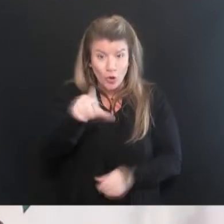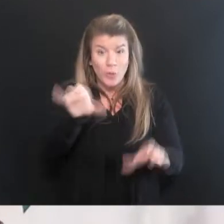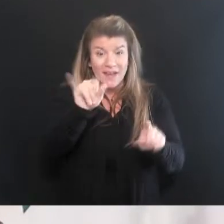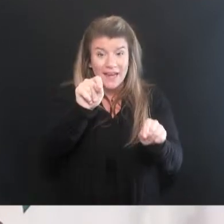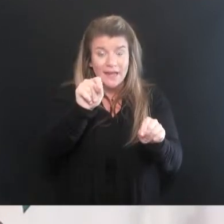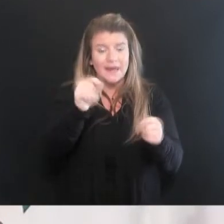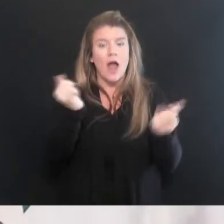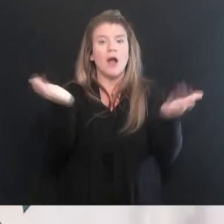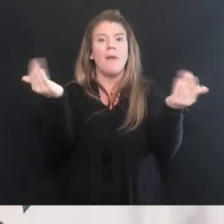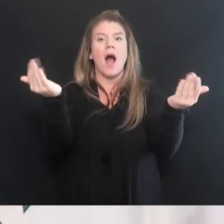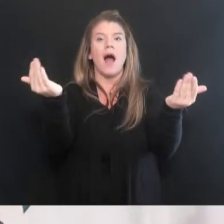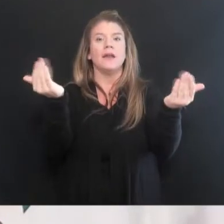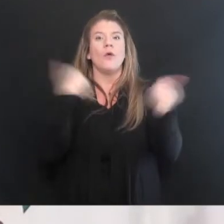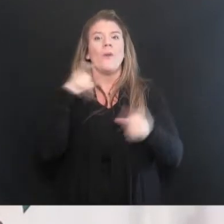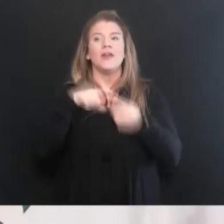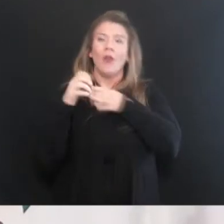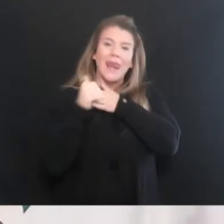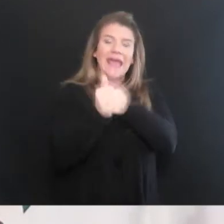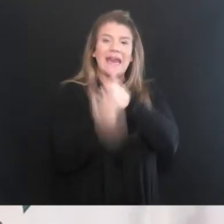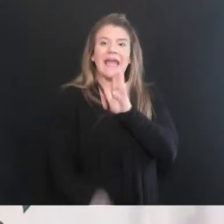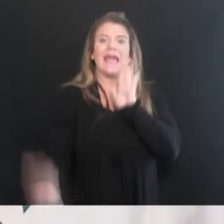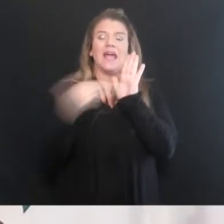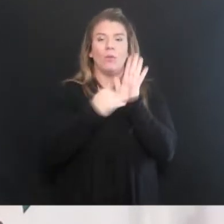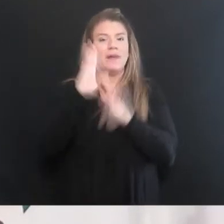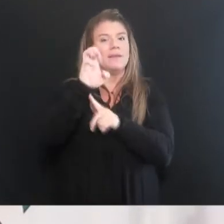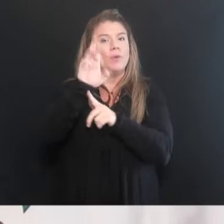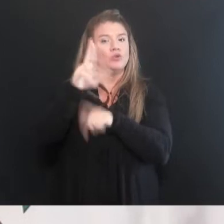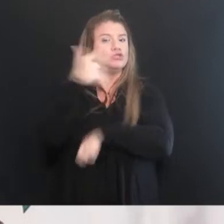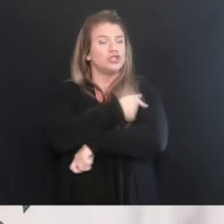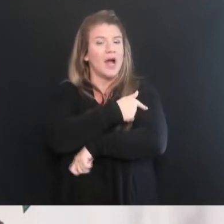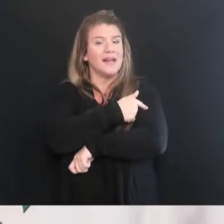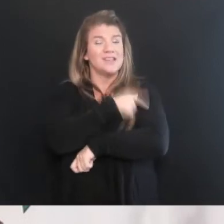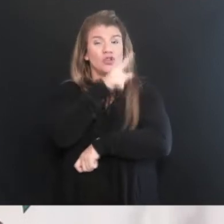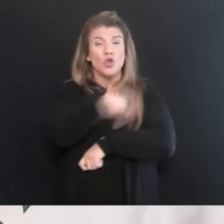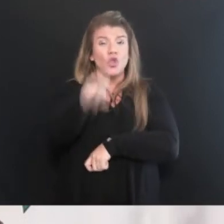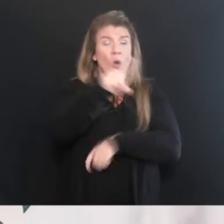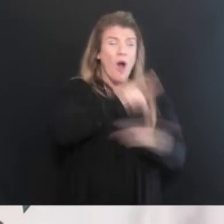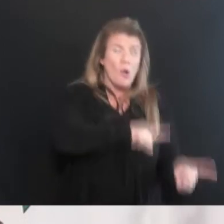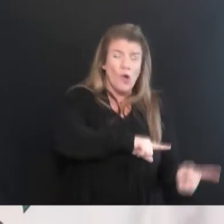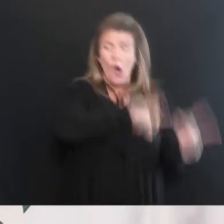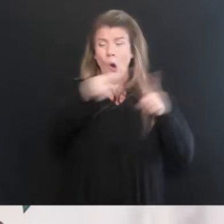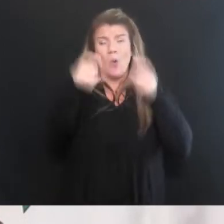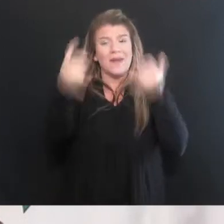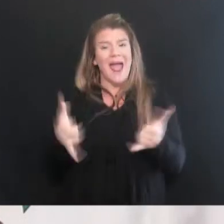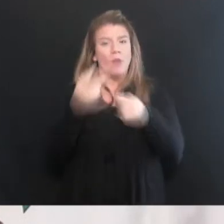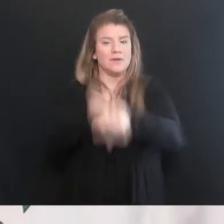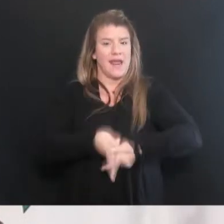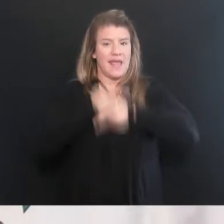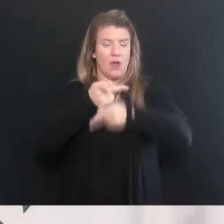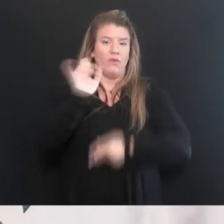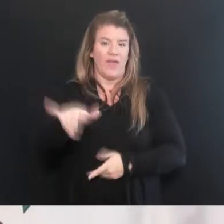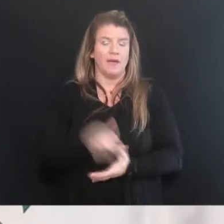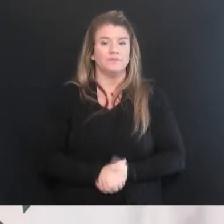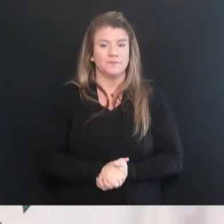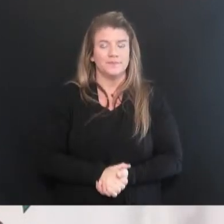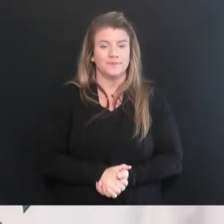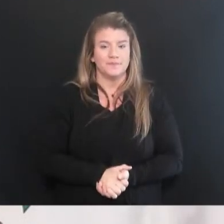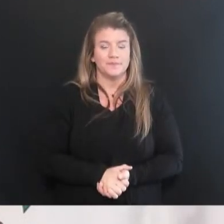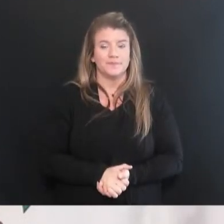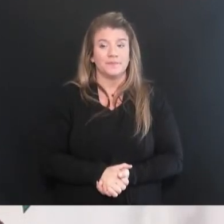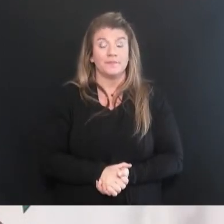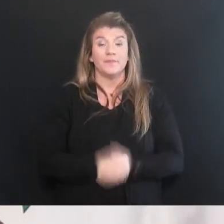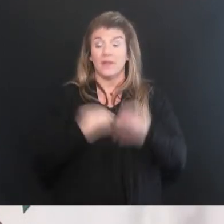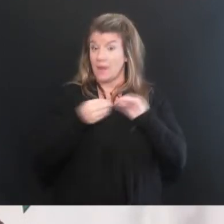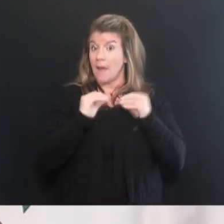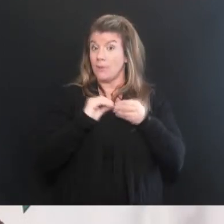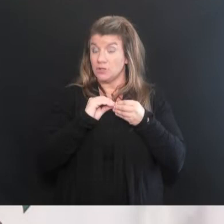come on. We need you to lead the nation again with the booster shots. So run and get that taken care of. Numbers real quick.